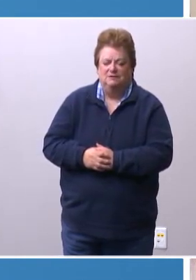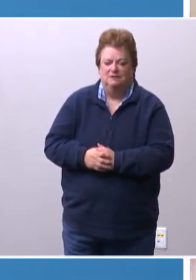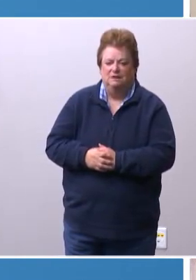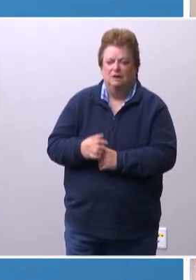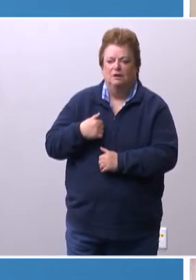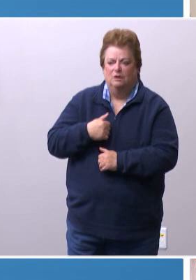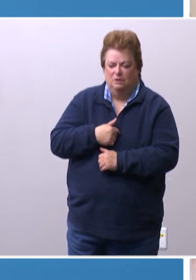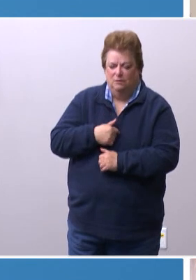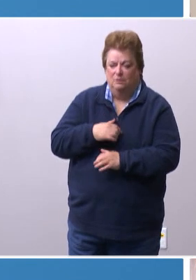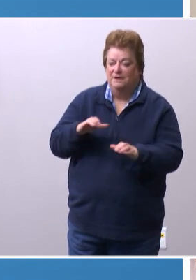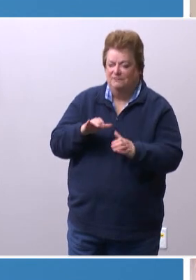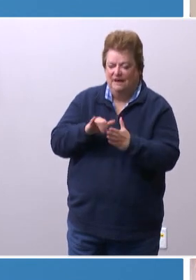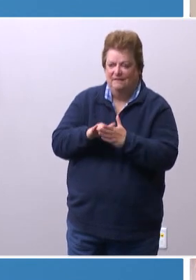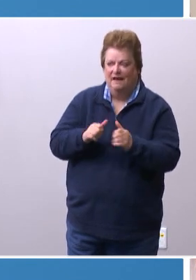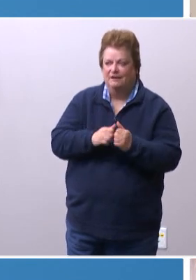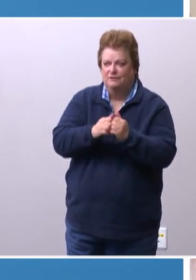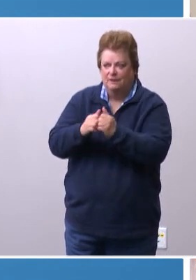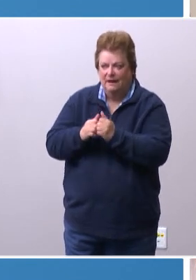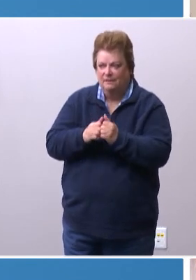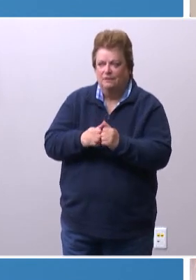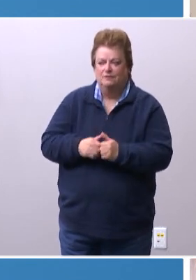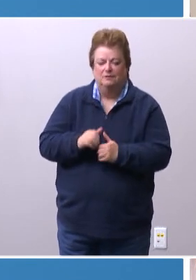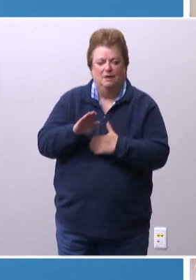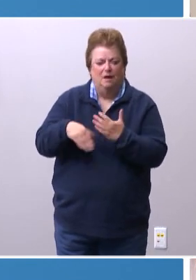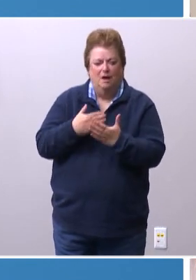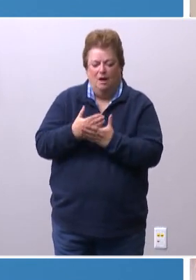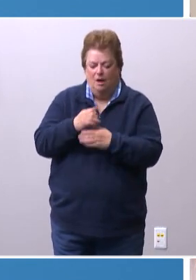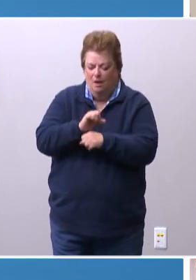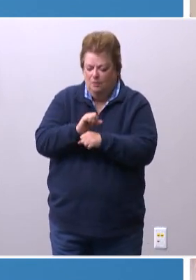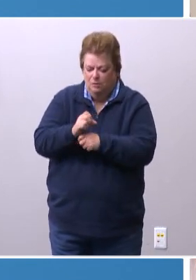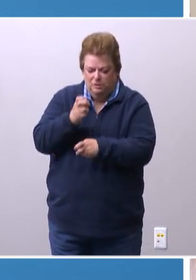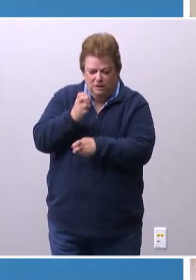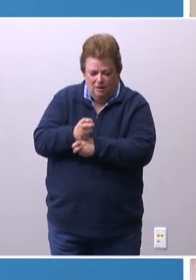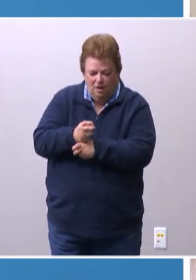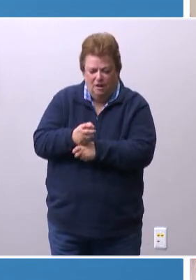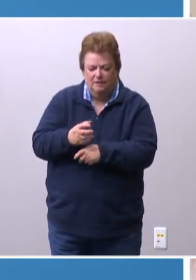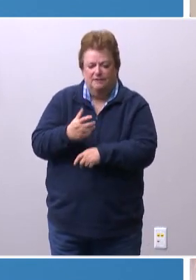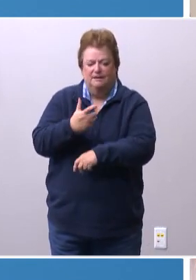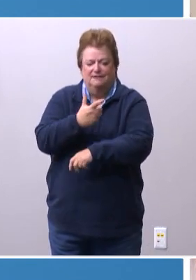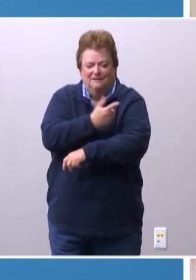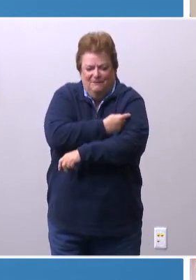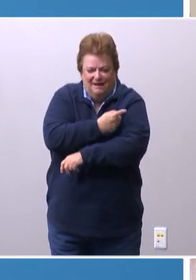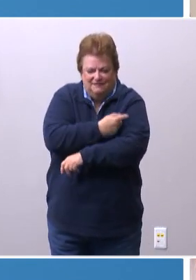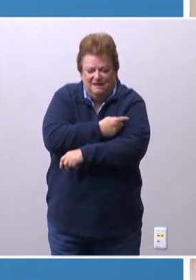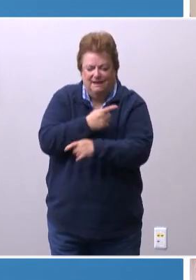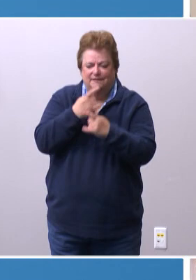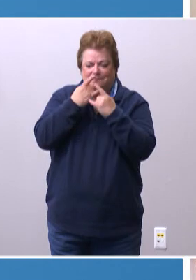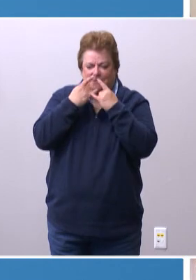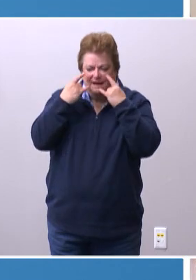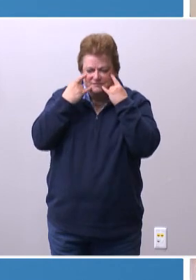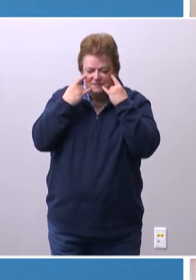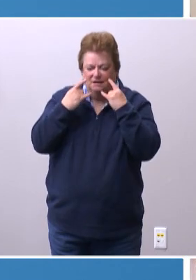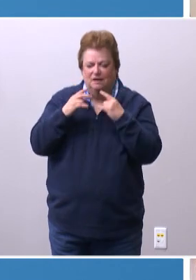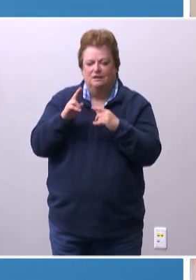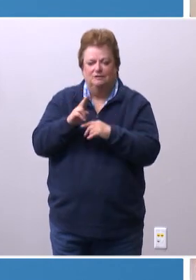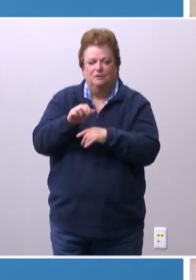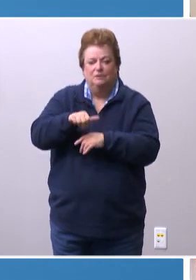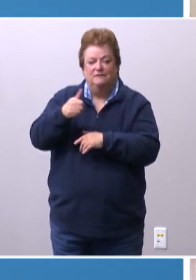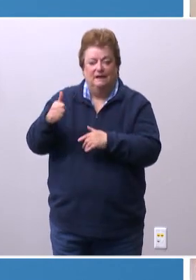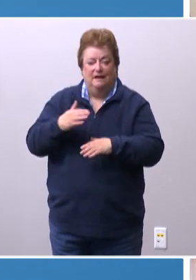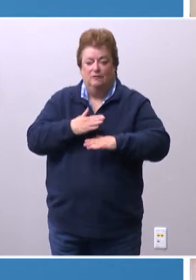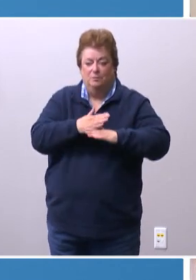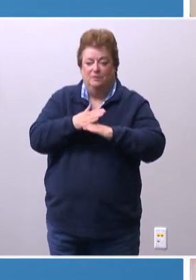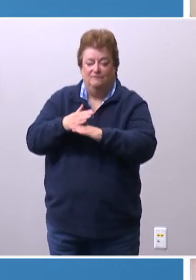we've done that together. We put in a lot of effort to get here by getting vaccinated, masking up, and using other preventative